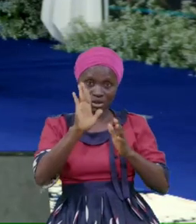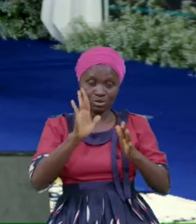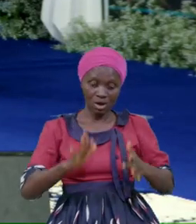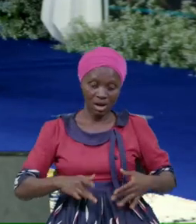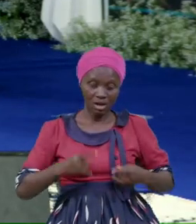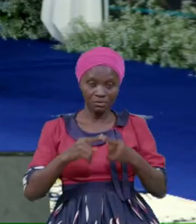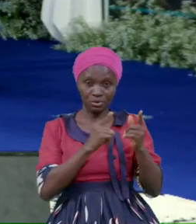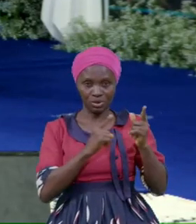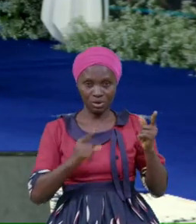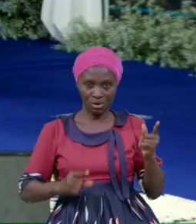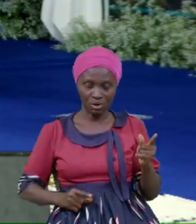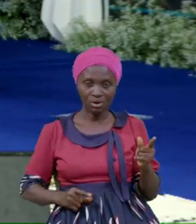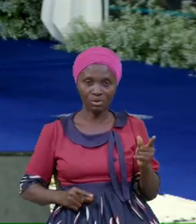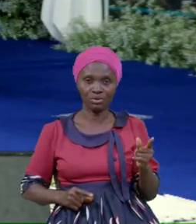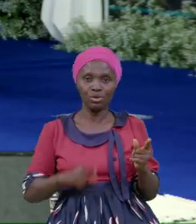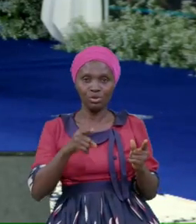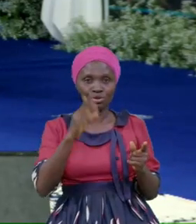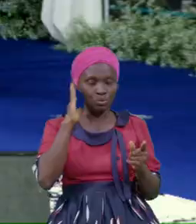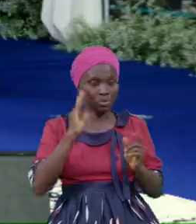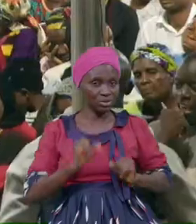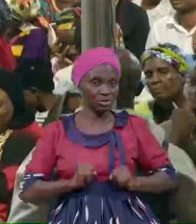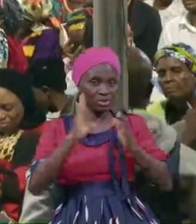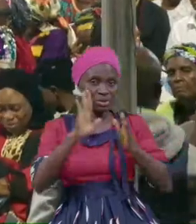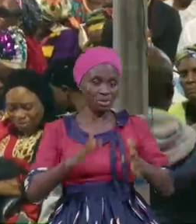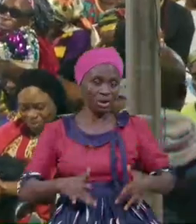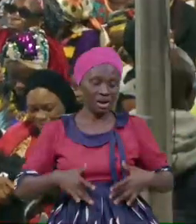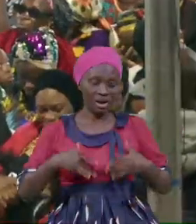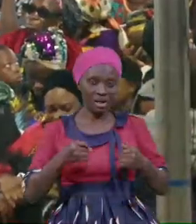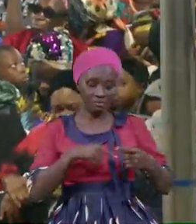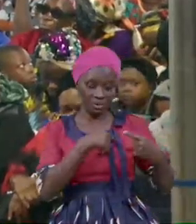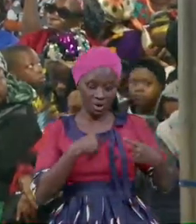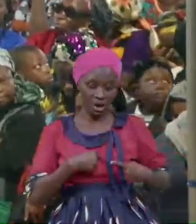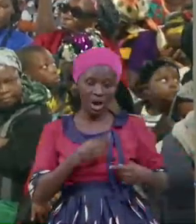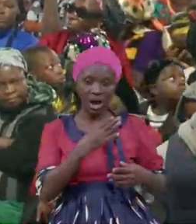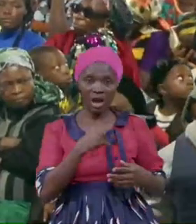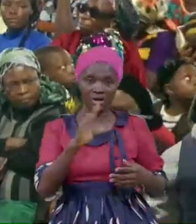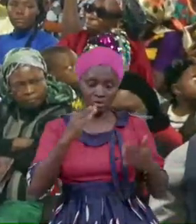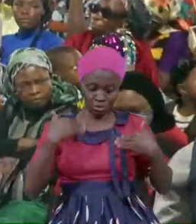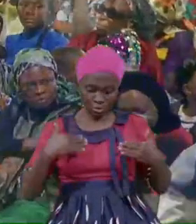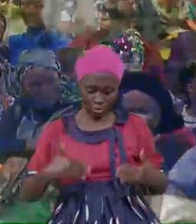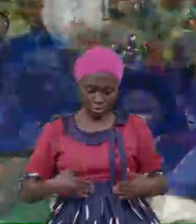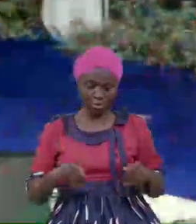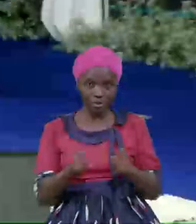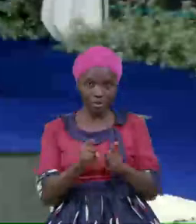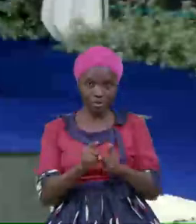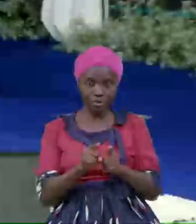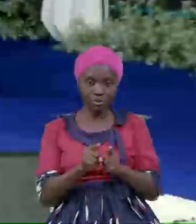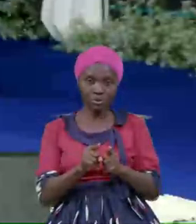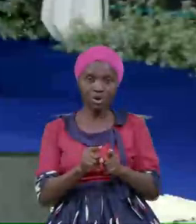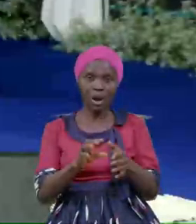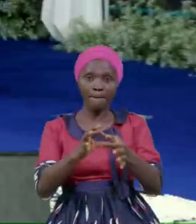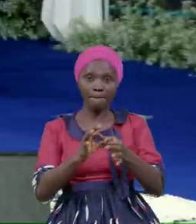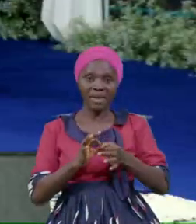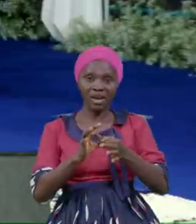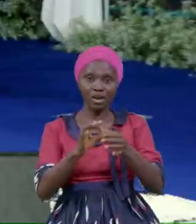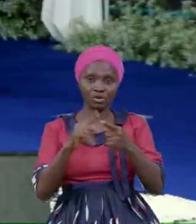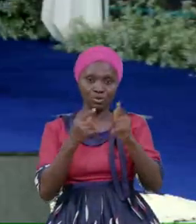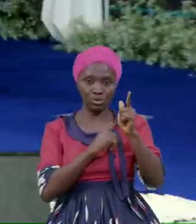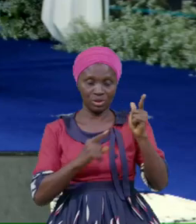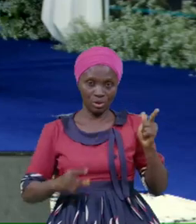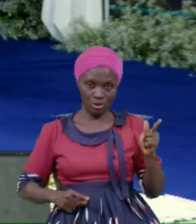your body too will belong to the Lord. He said, ye are the temple of God. Will you see your